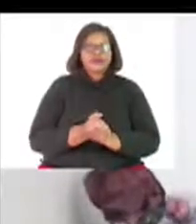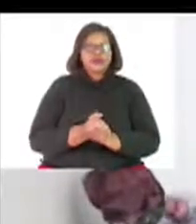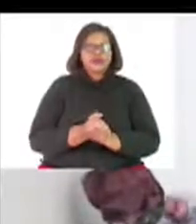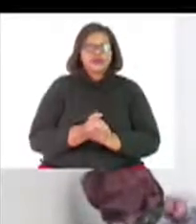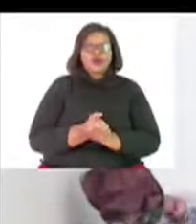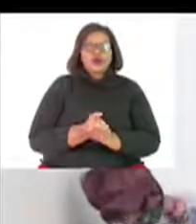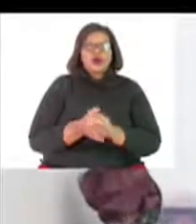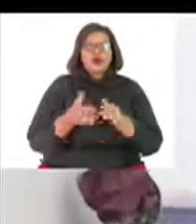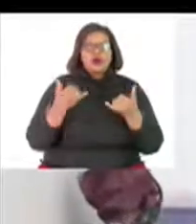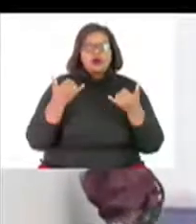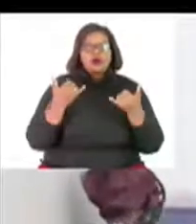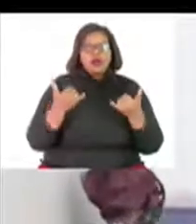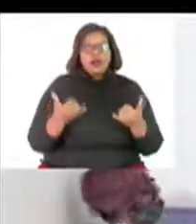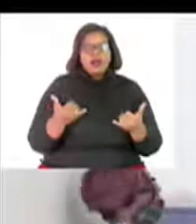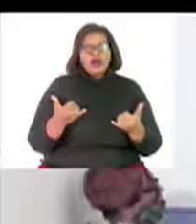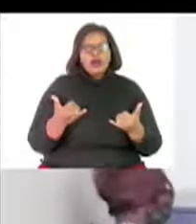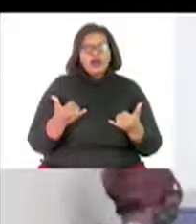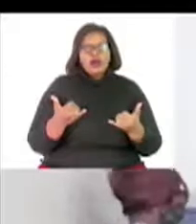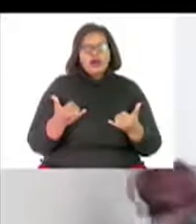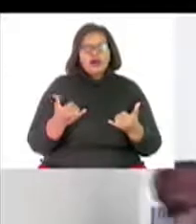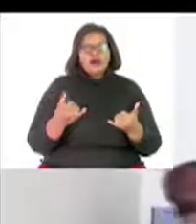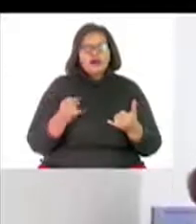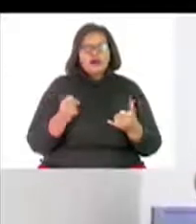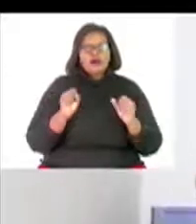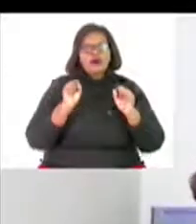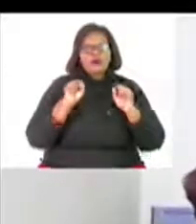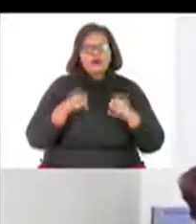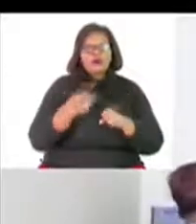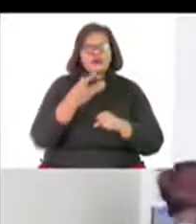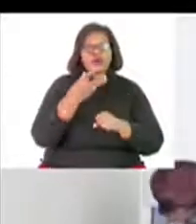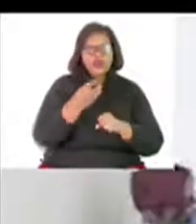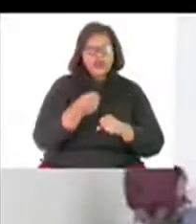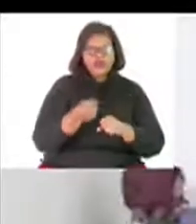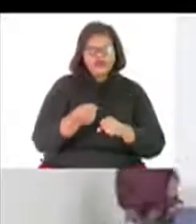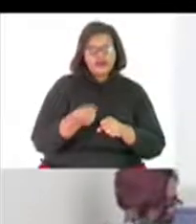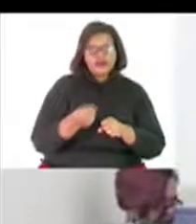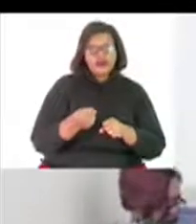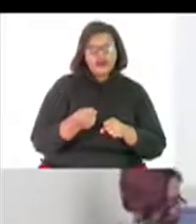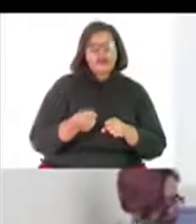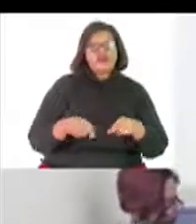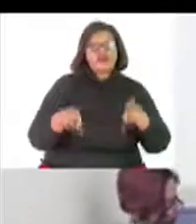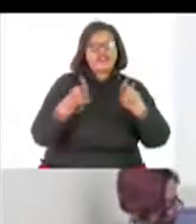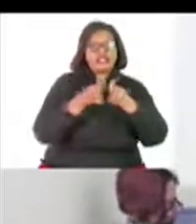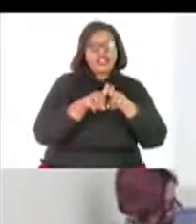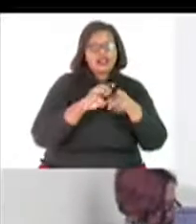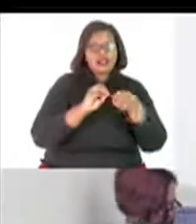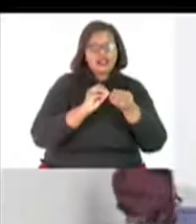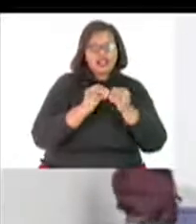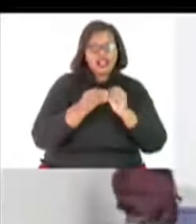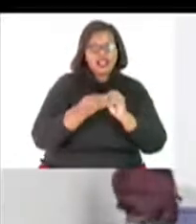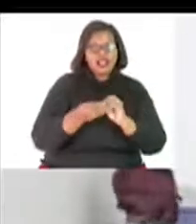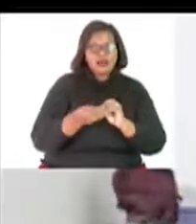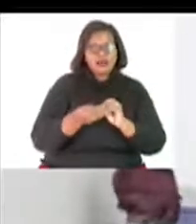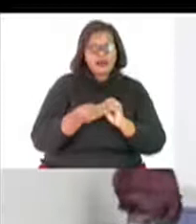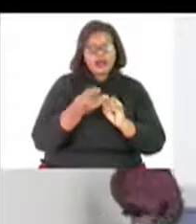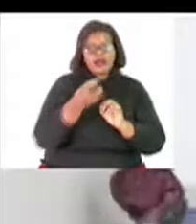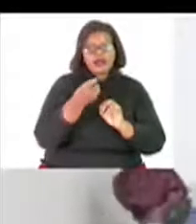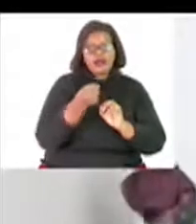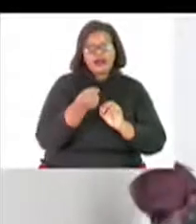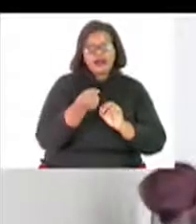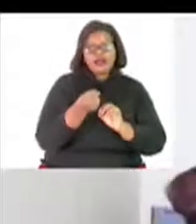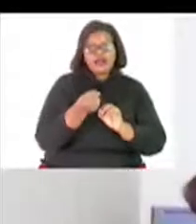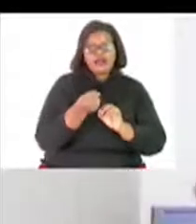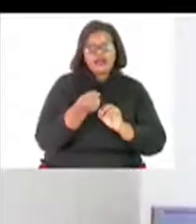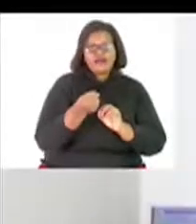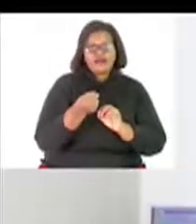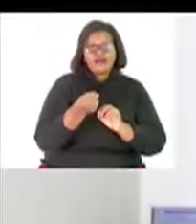Pomwene, can you find the common multiples in these two sets of numbers? 24.